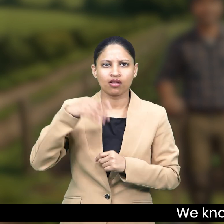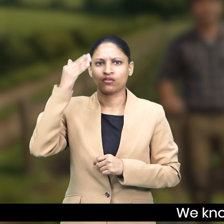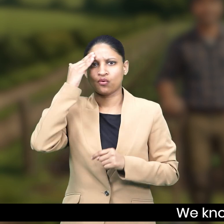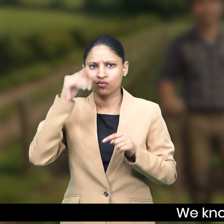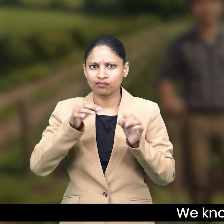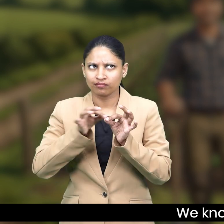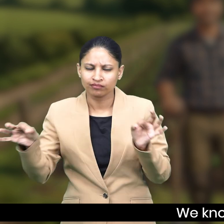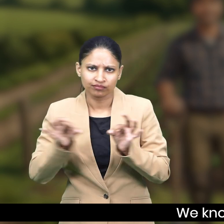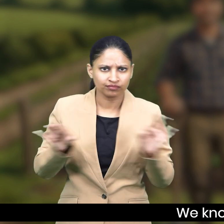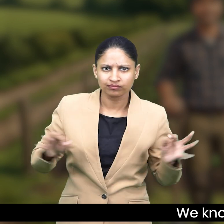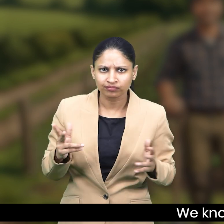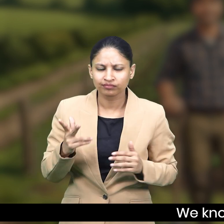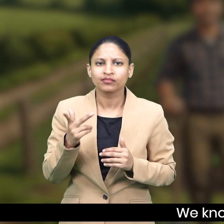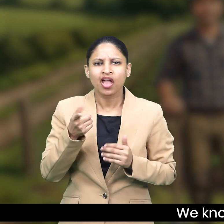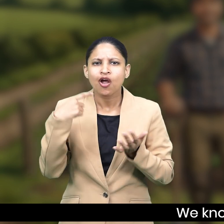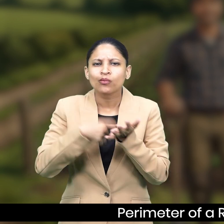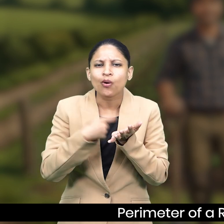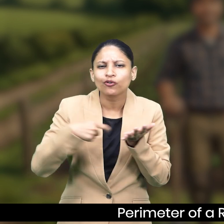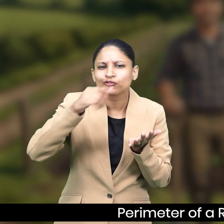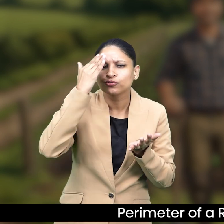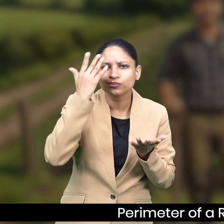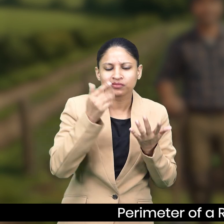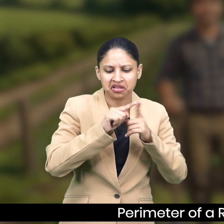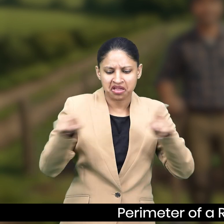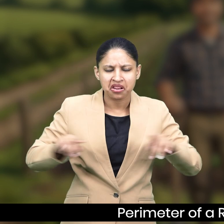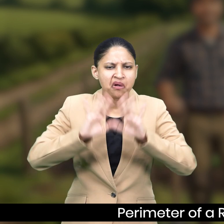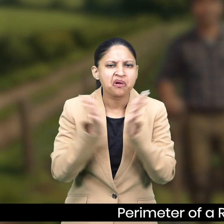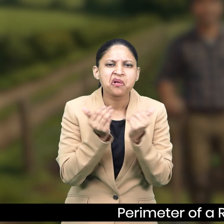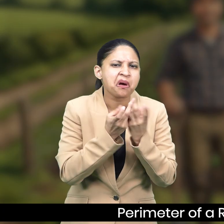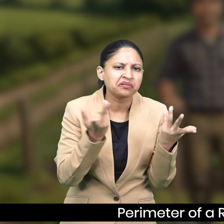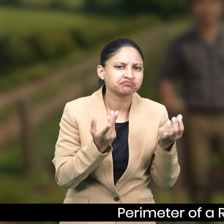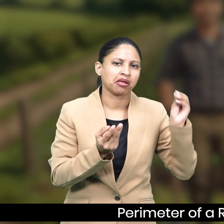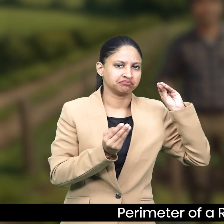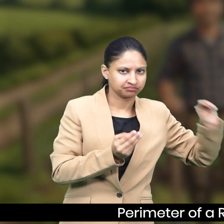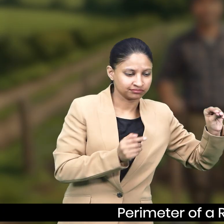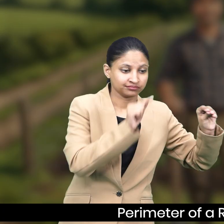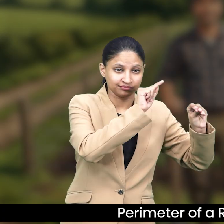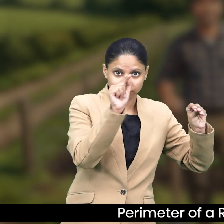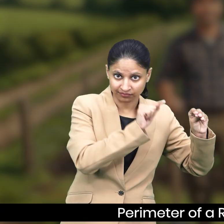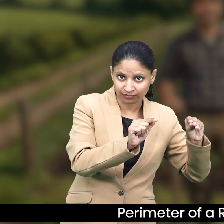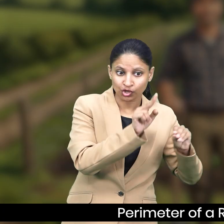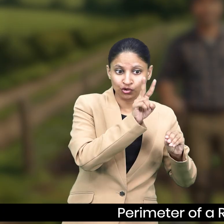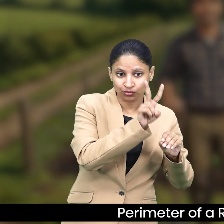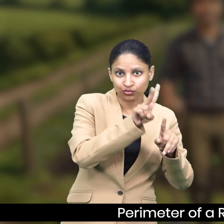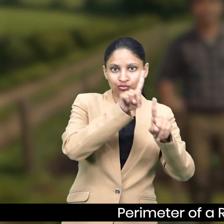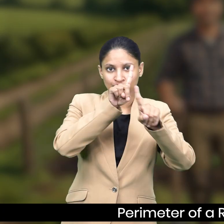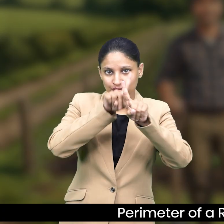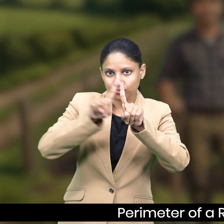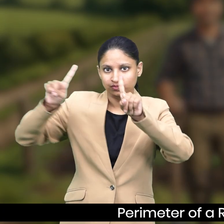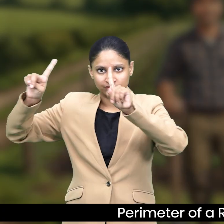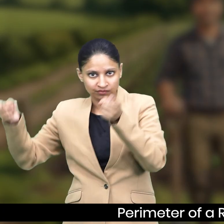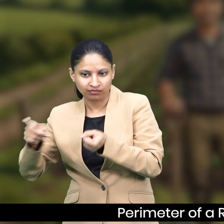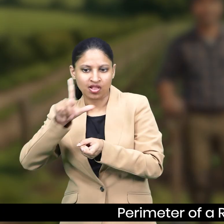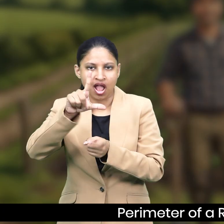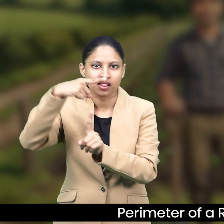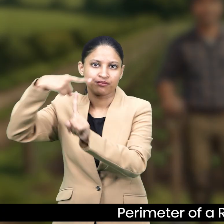We know that for a rectangle, perimeter of a rectangle is equal to 2 into